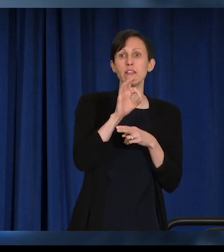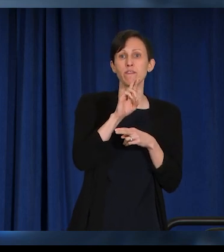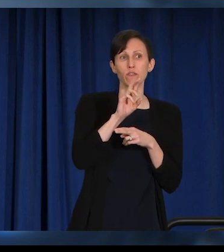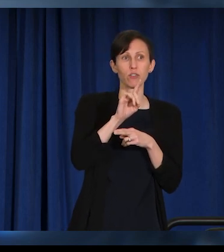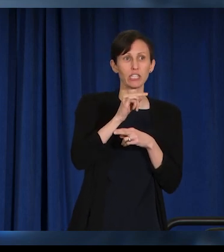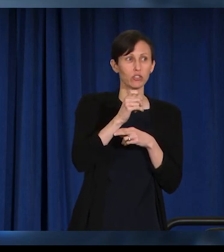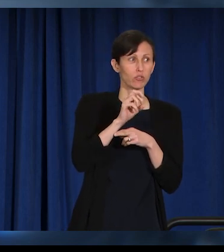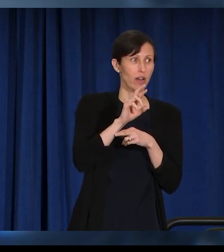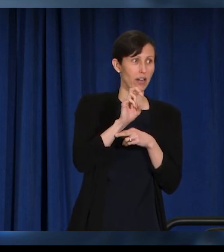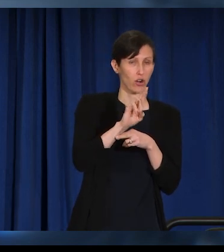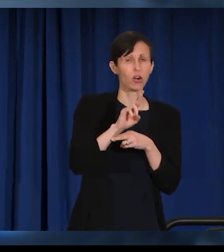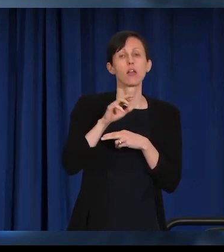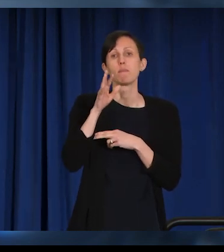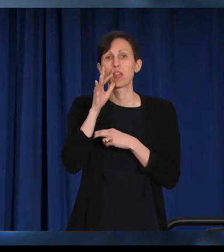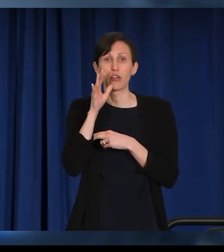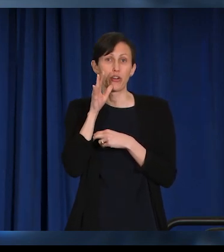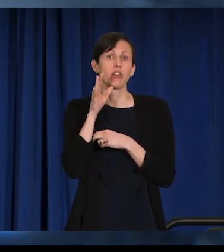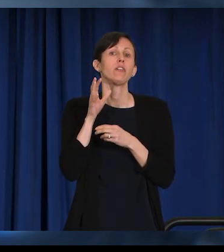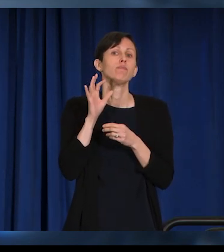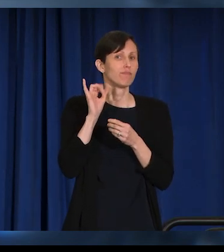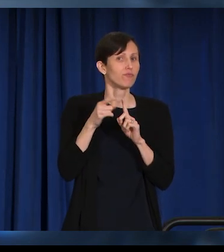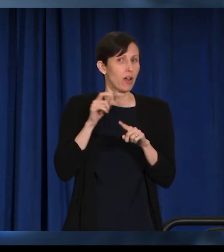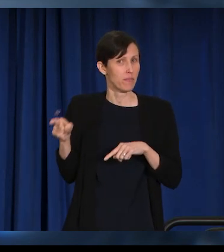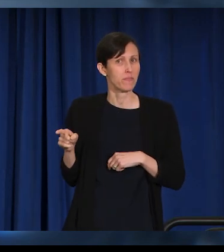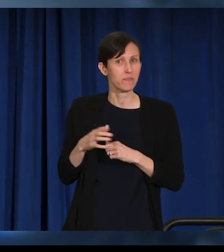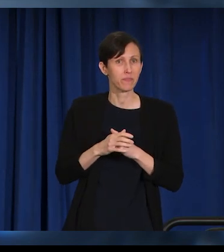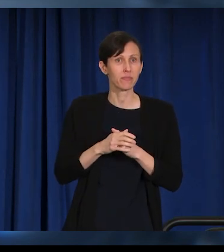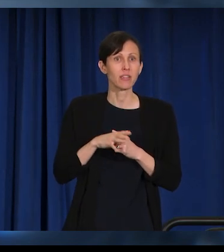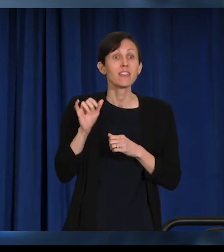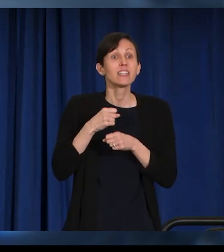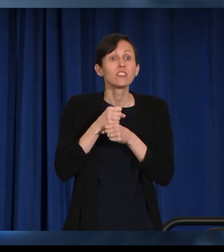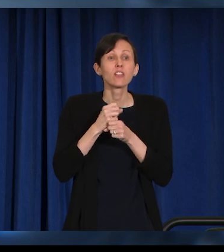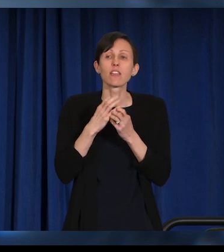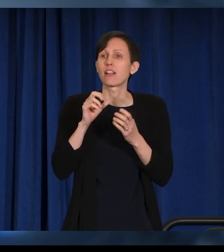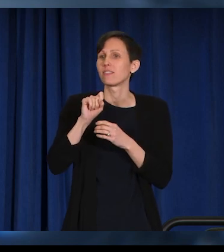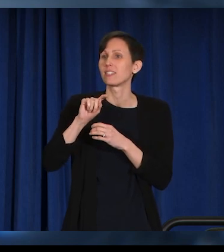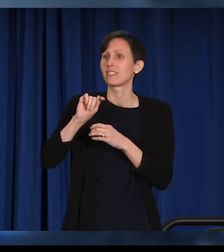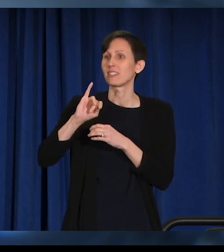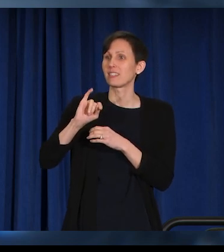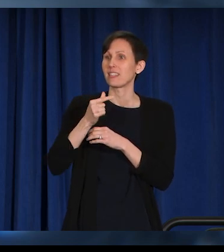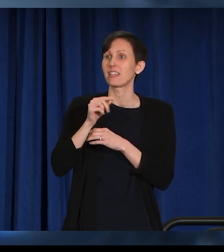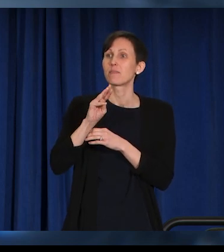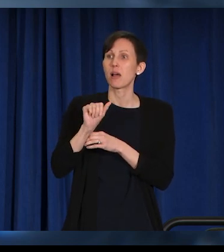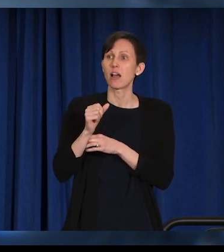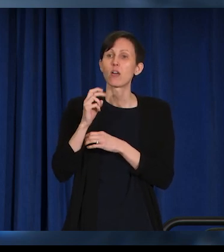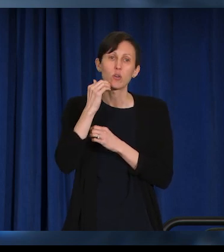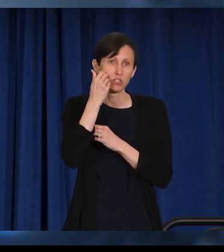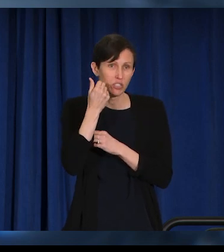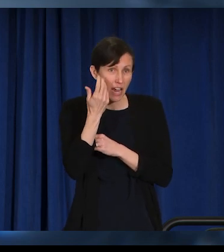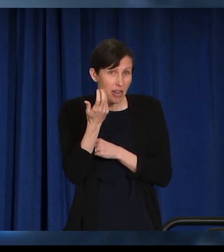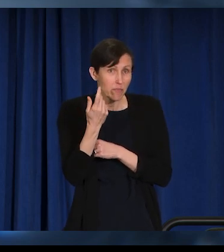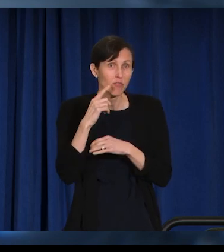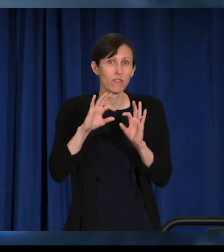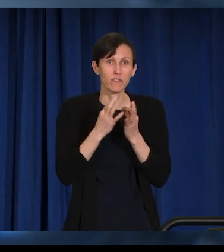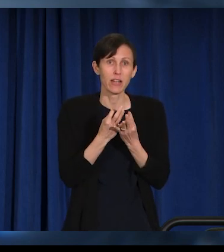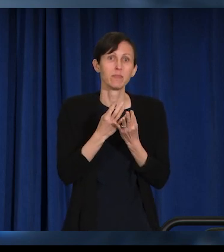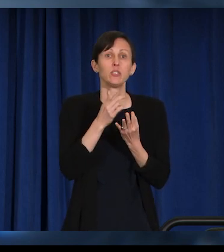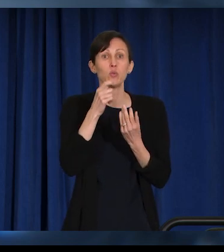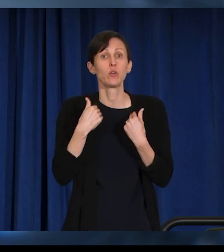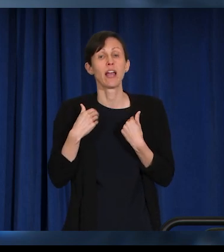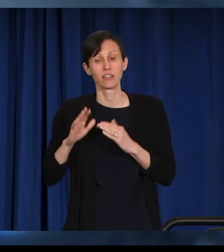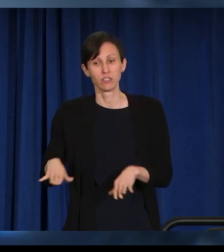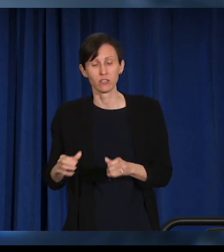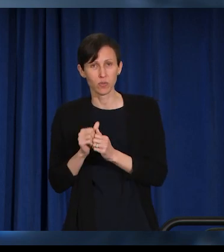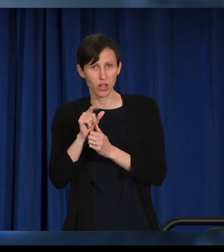from. This generated a lot of stigma and shame among families with a child or loved one exhibiting autistic traits and